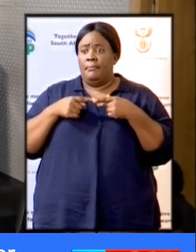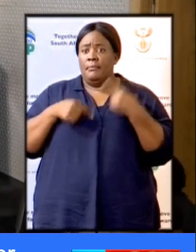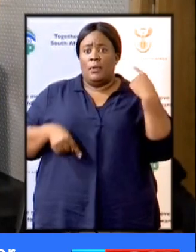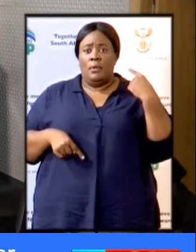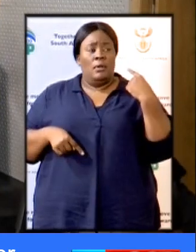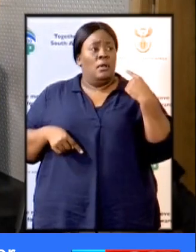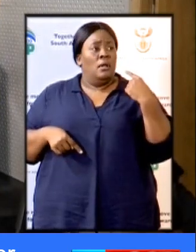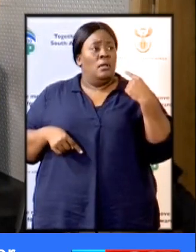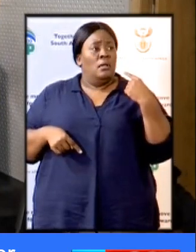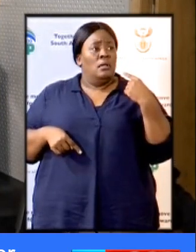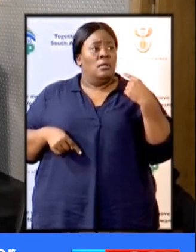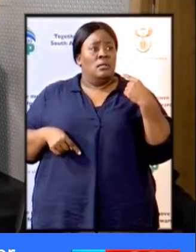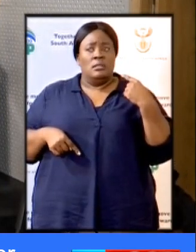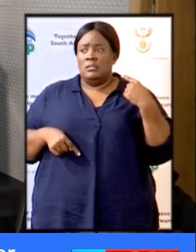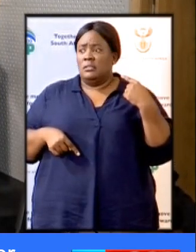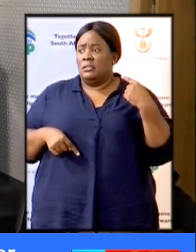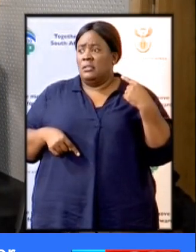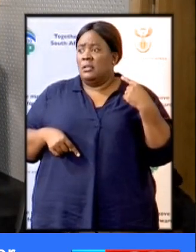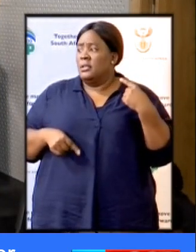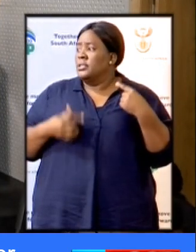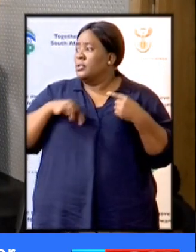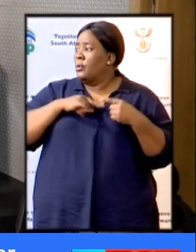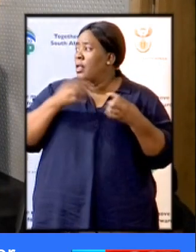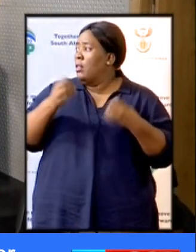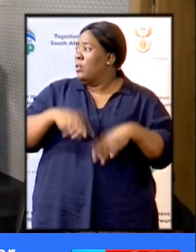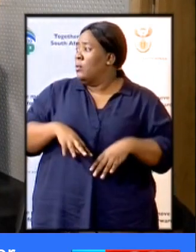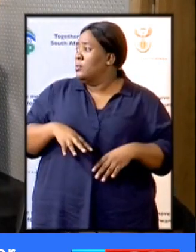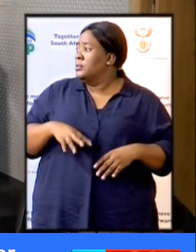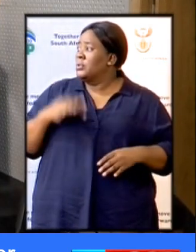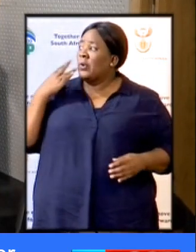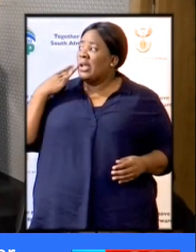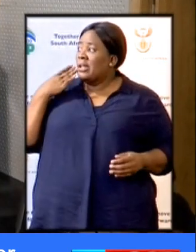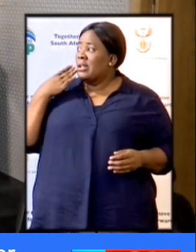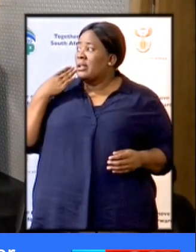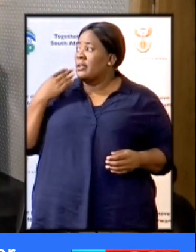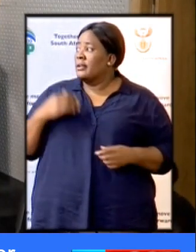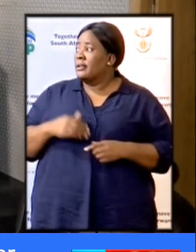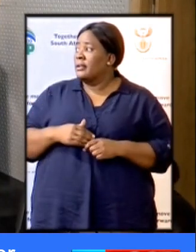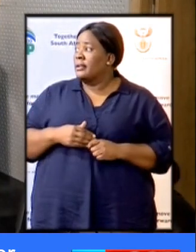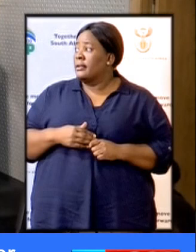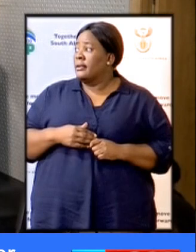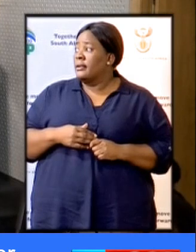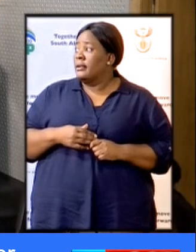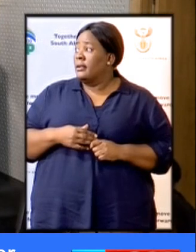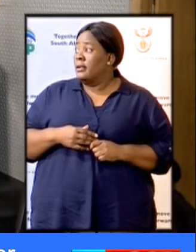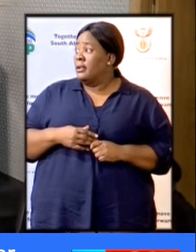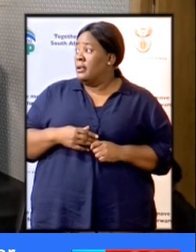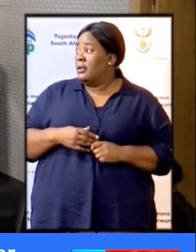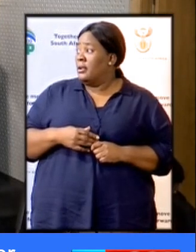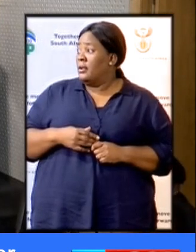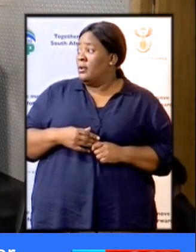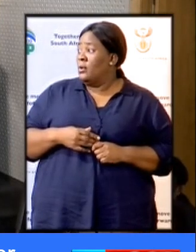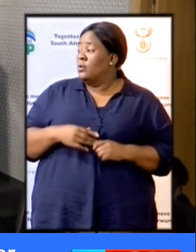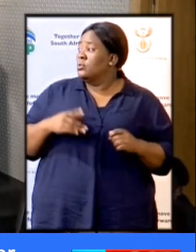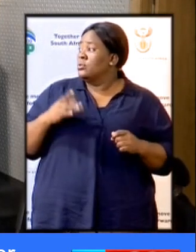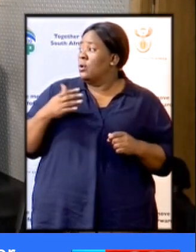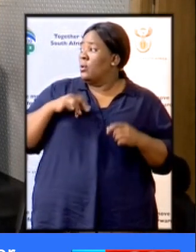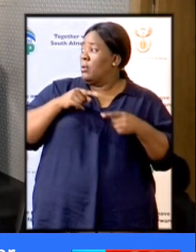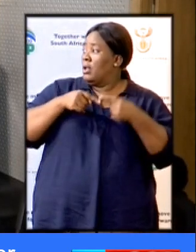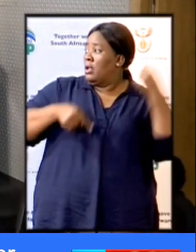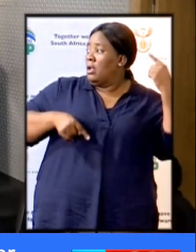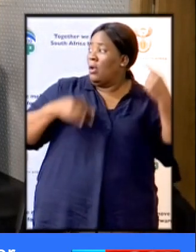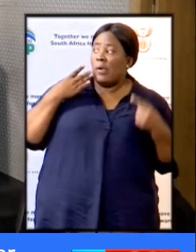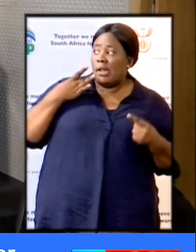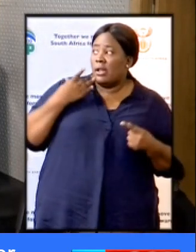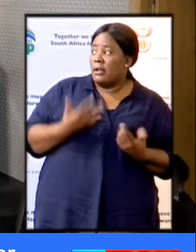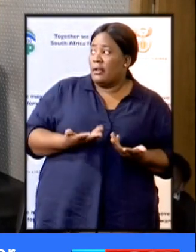If we can have a sense, when did we lose so that we start where we lost? Are we back now? But when did we lose